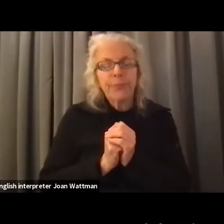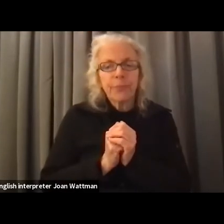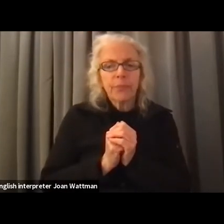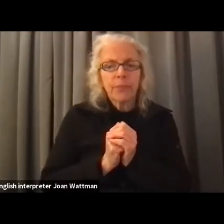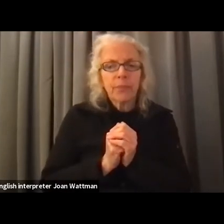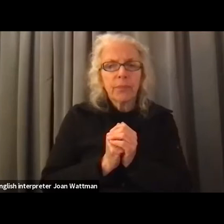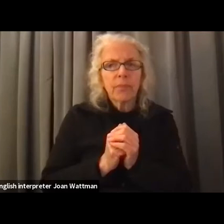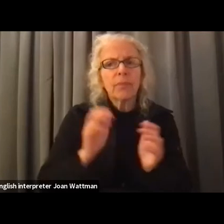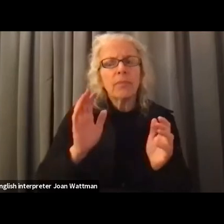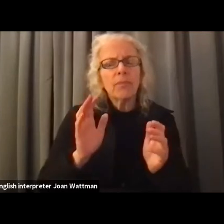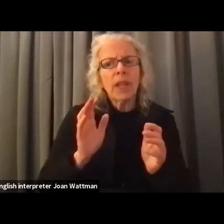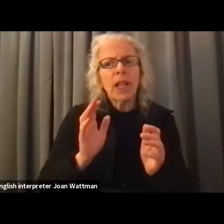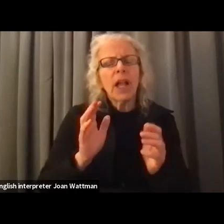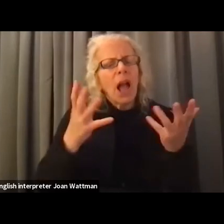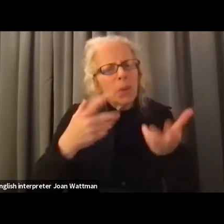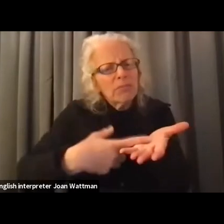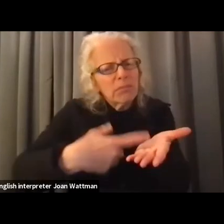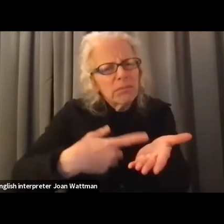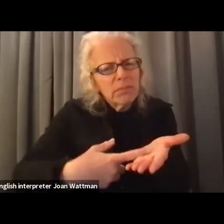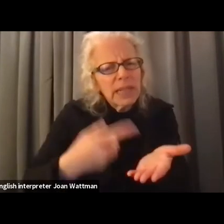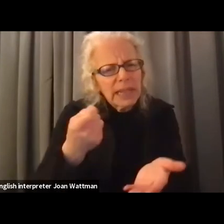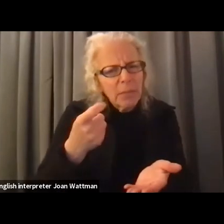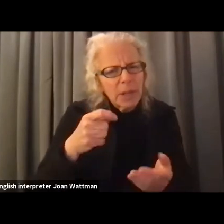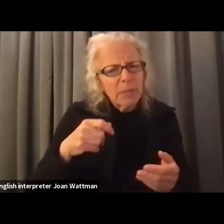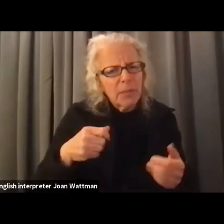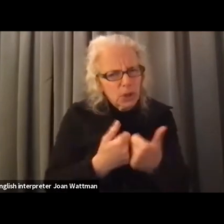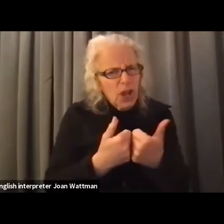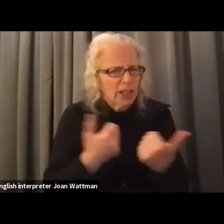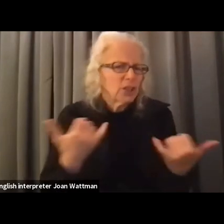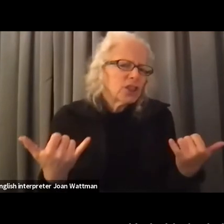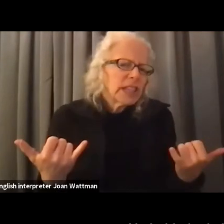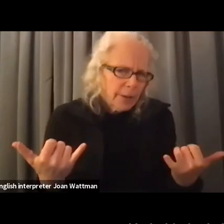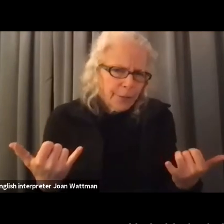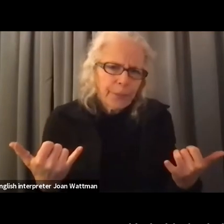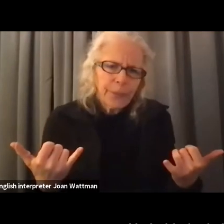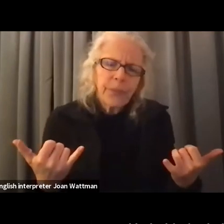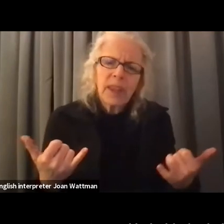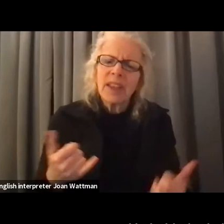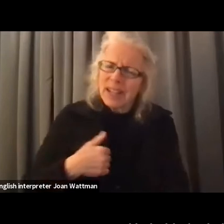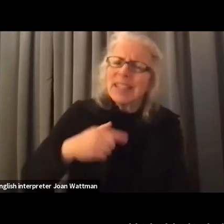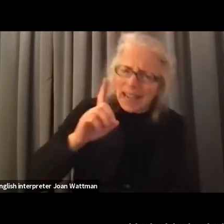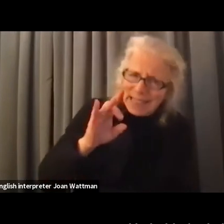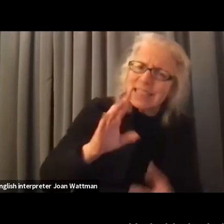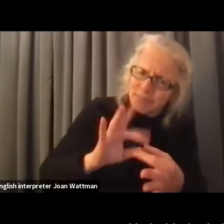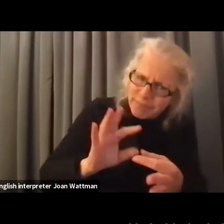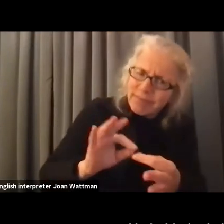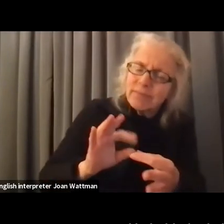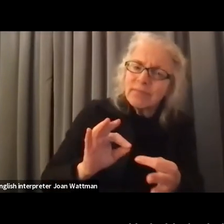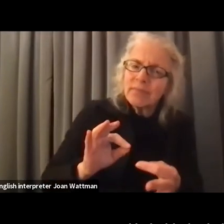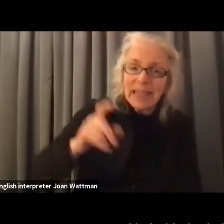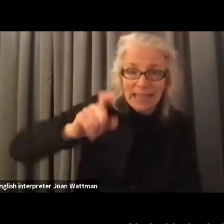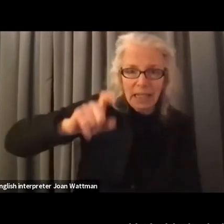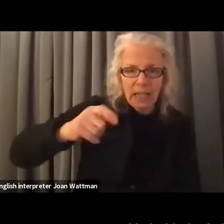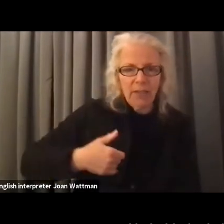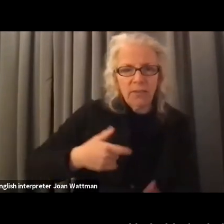really to talk a little bit about our challenges today. I've spoken about the need to have a